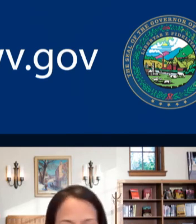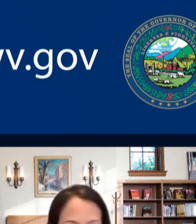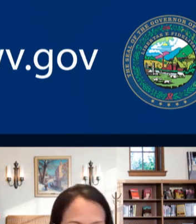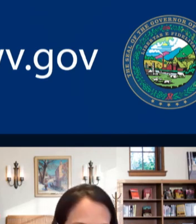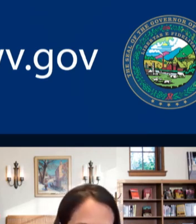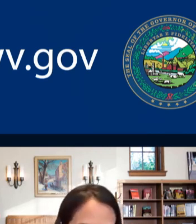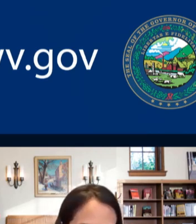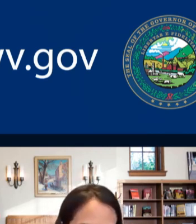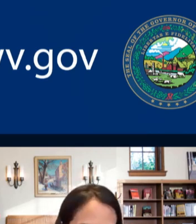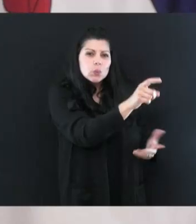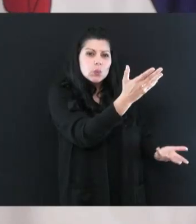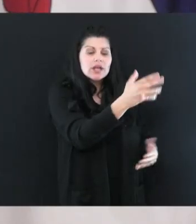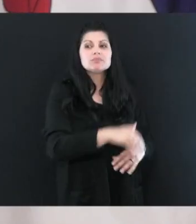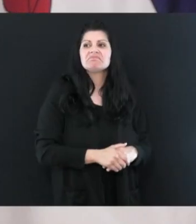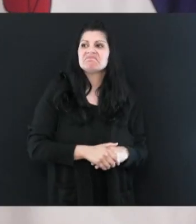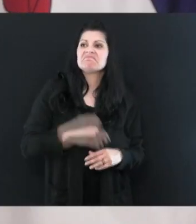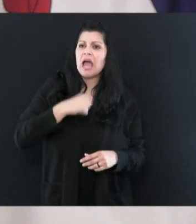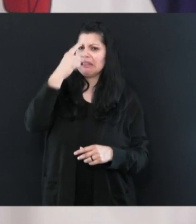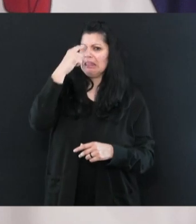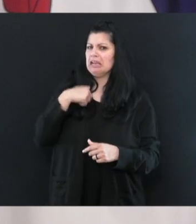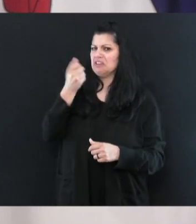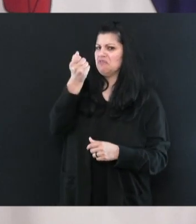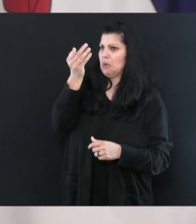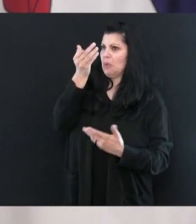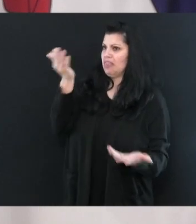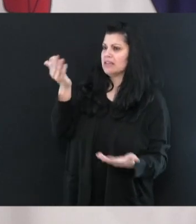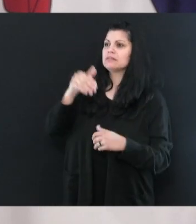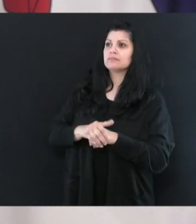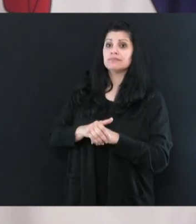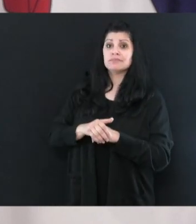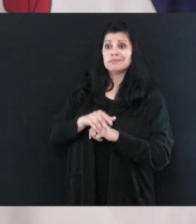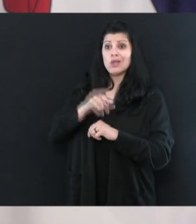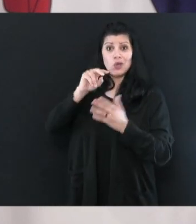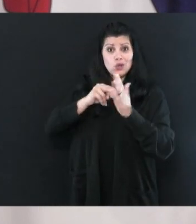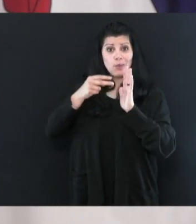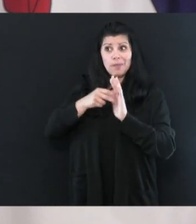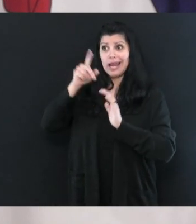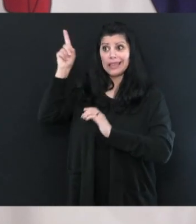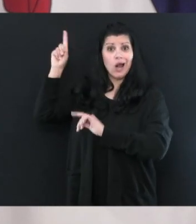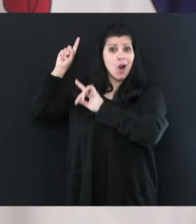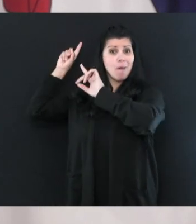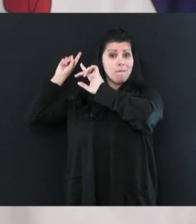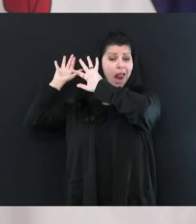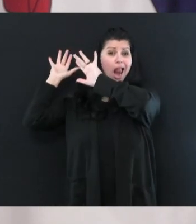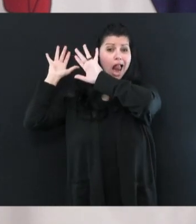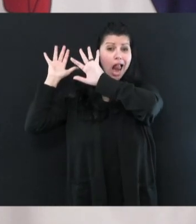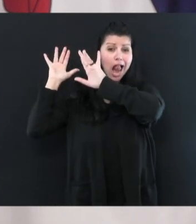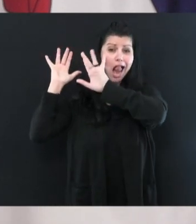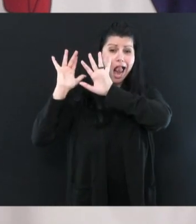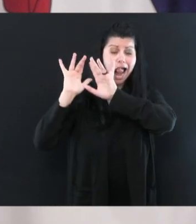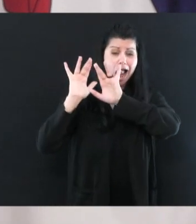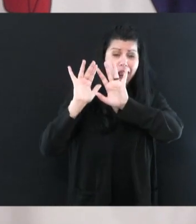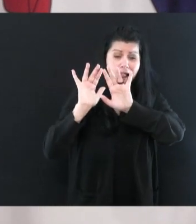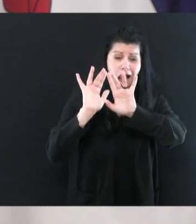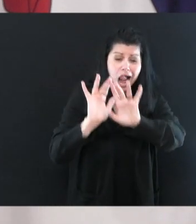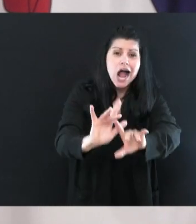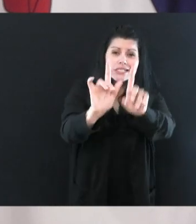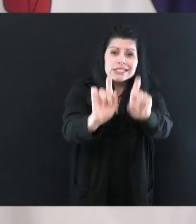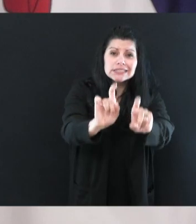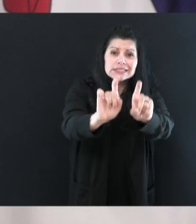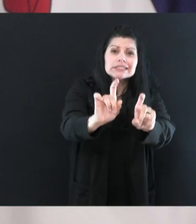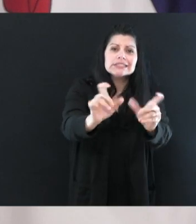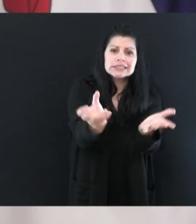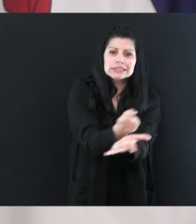2 or 3 things. First of all, by those flooding the testing sites, you're getting a better